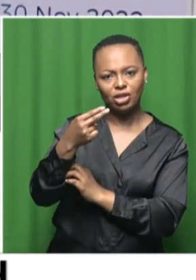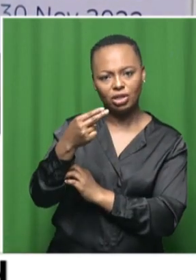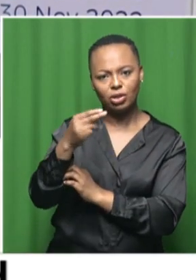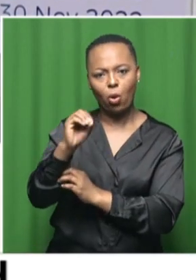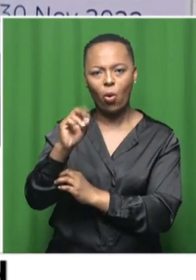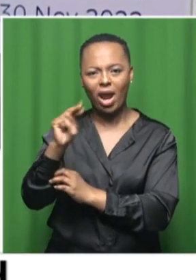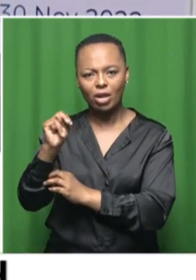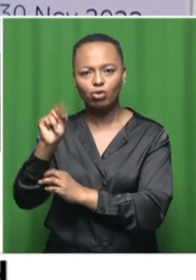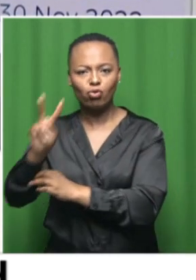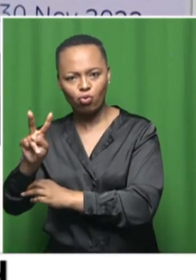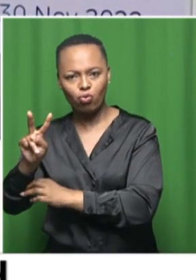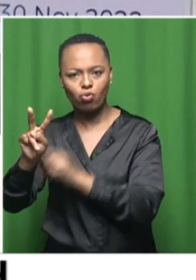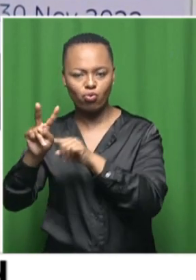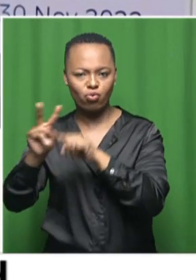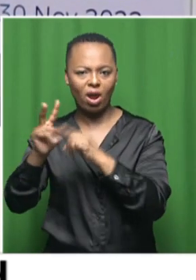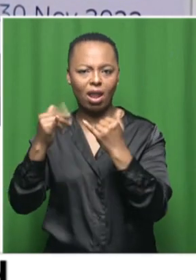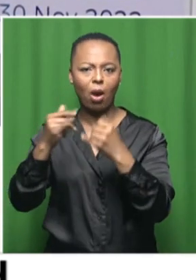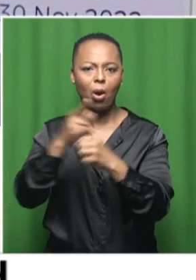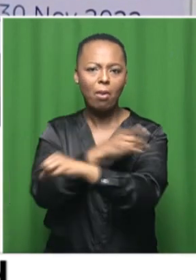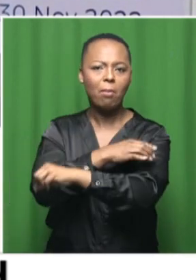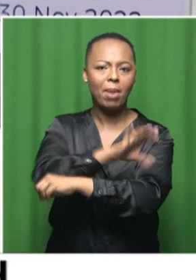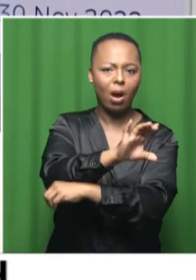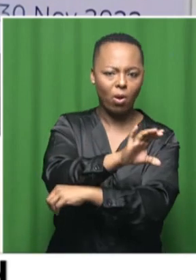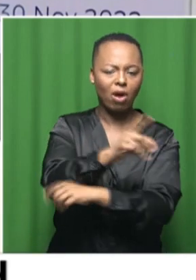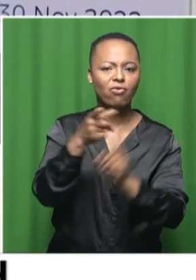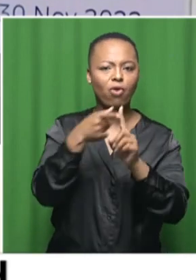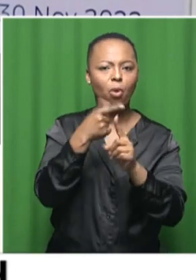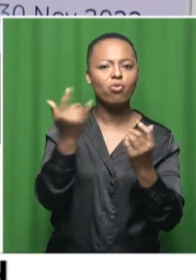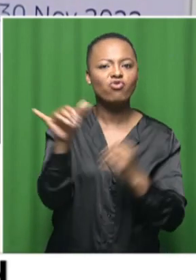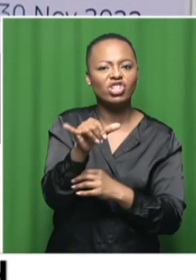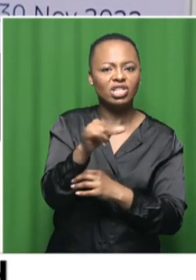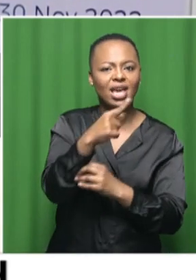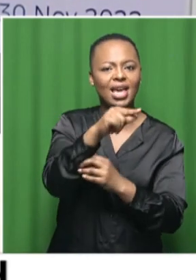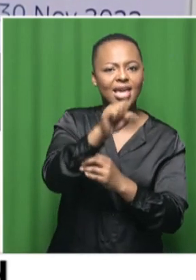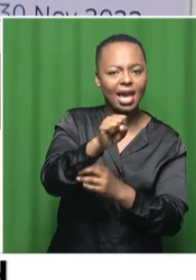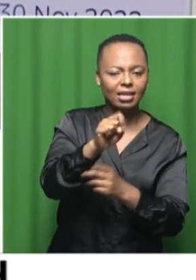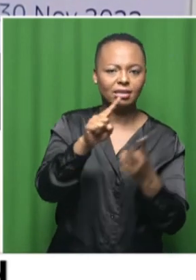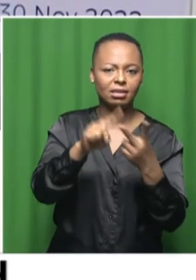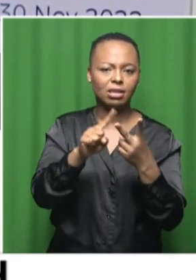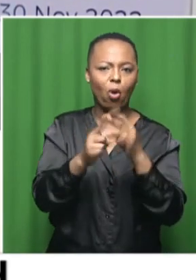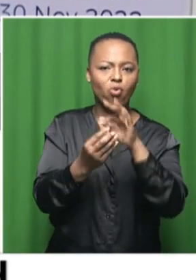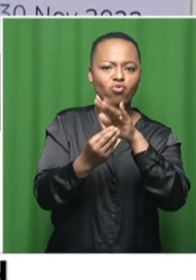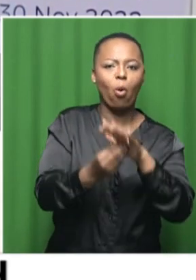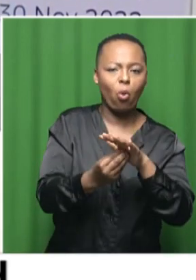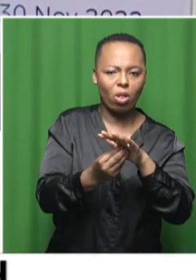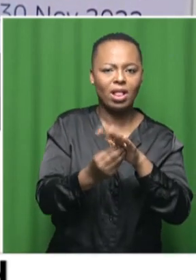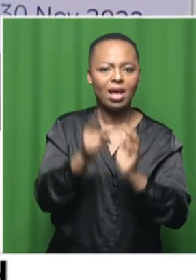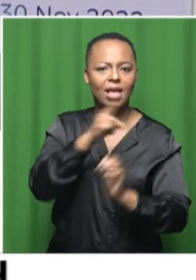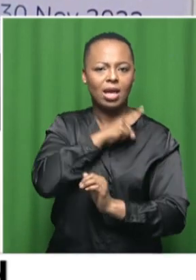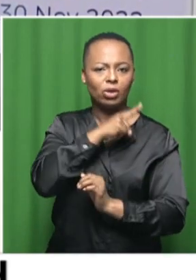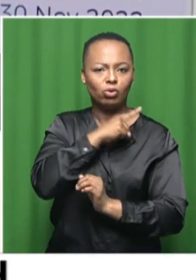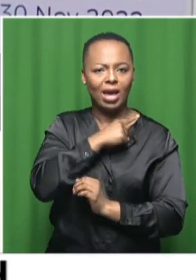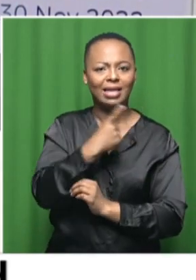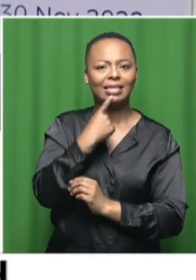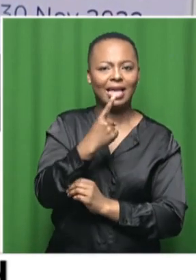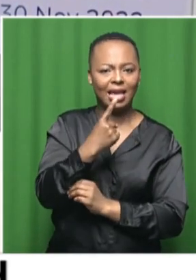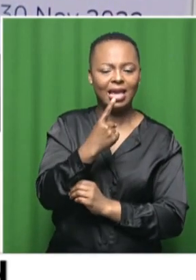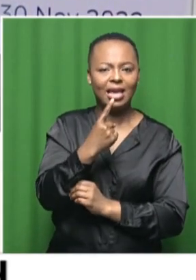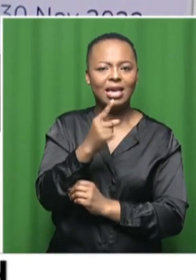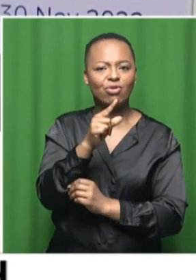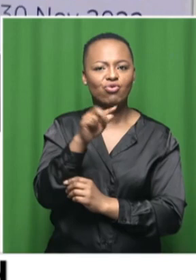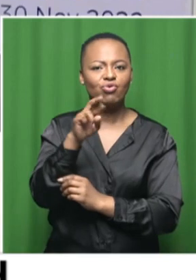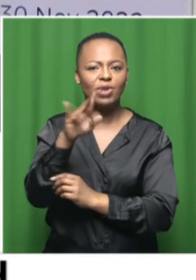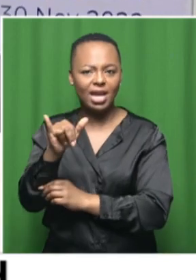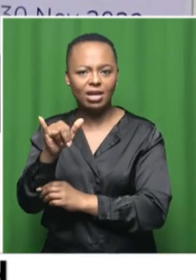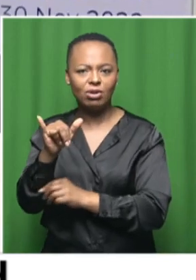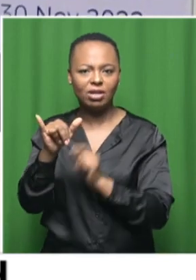production is powered by coal and gas, so fossil fuels, and that's why it's called grey hydrogen. So really the